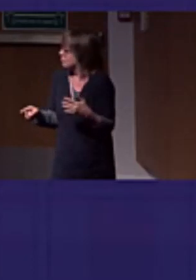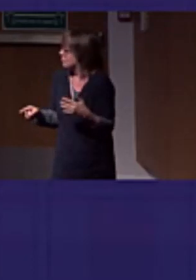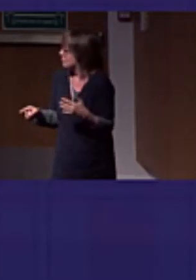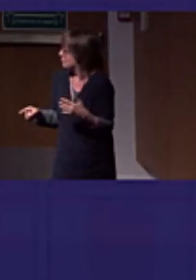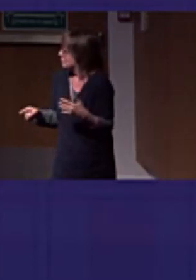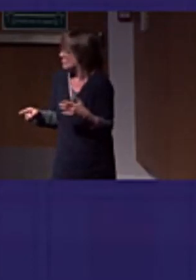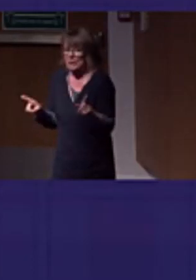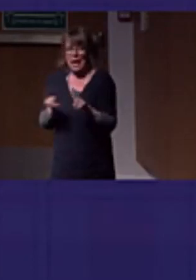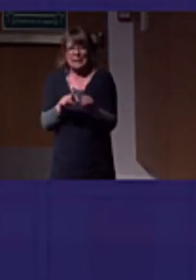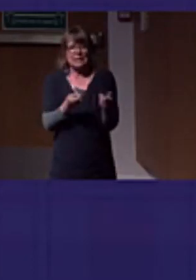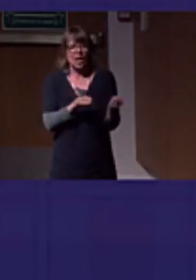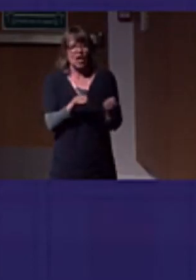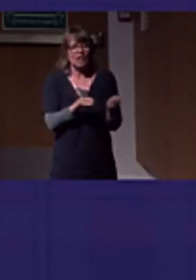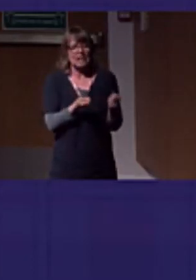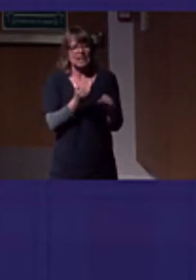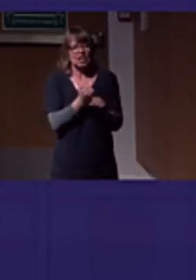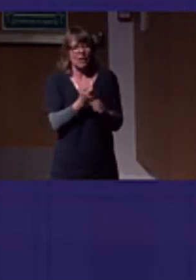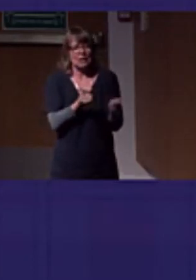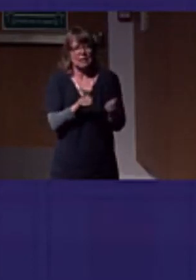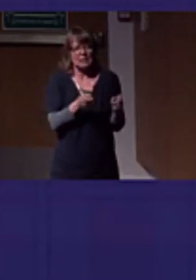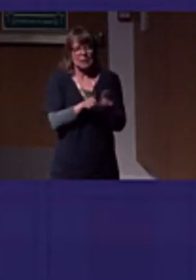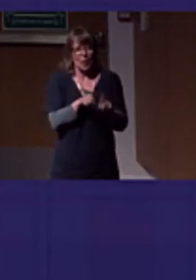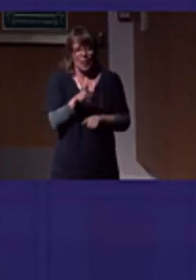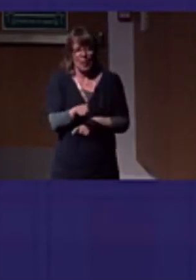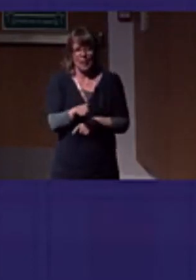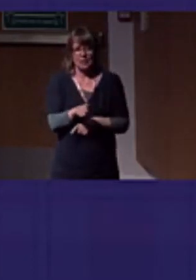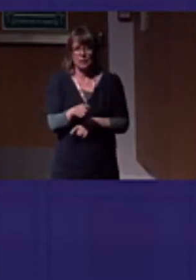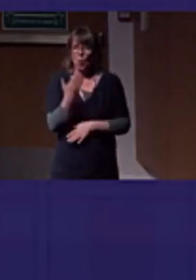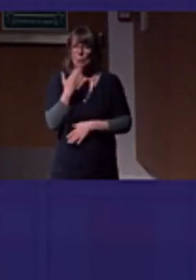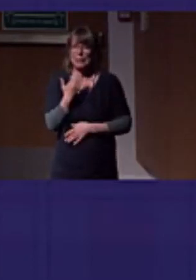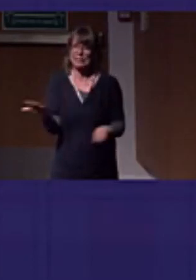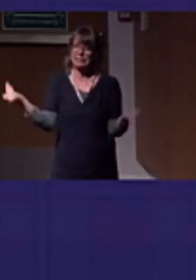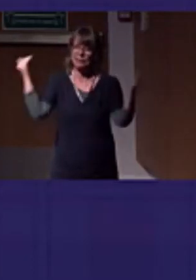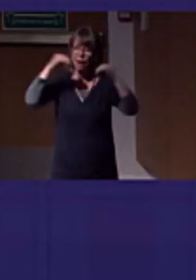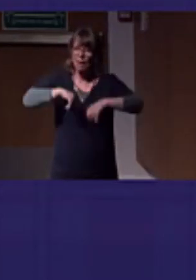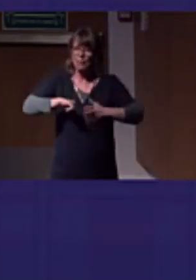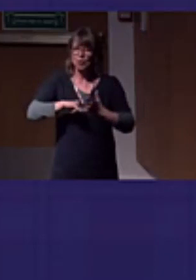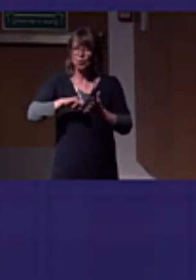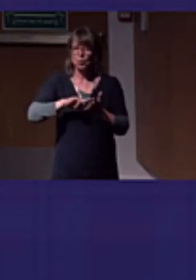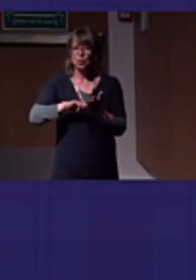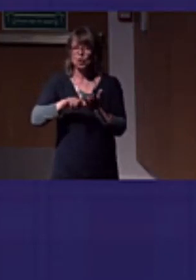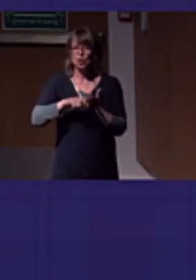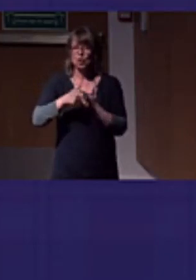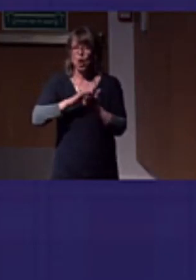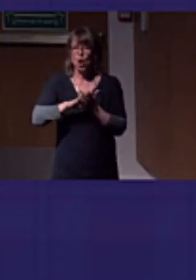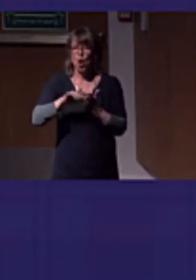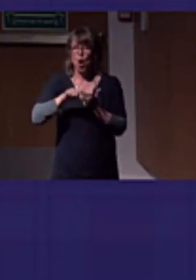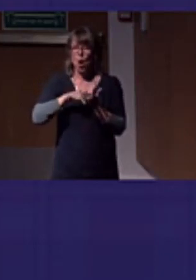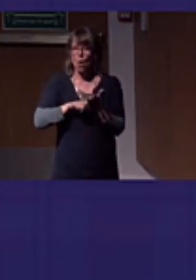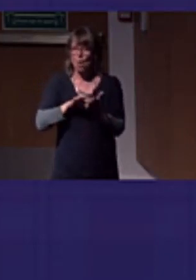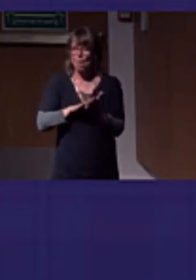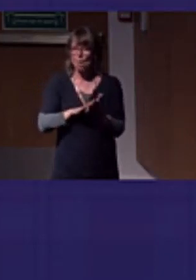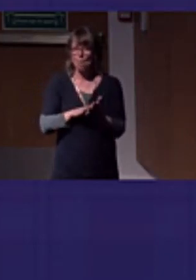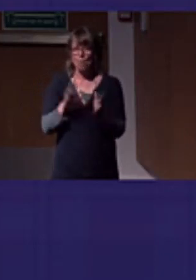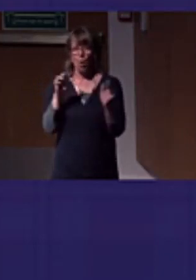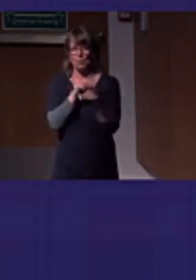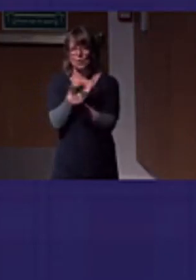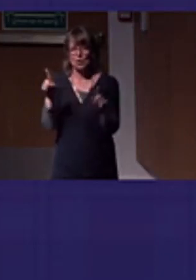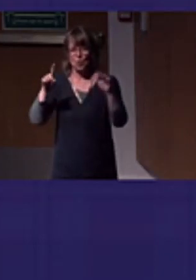and governance. So please come to Stockholm, and I hope I see you there.